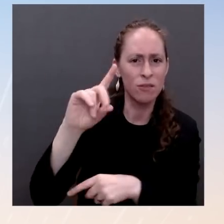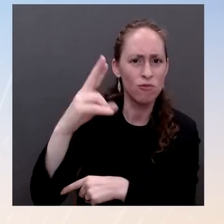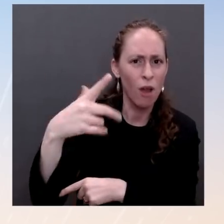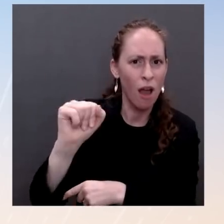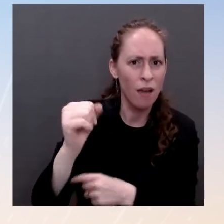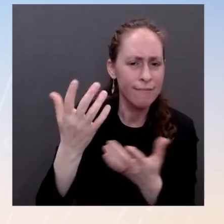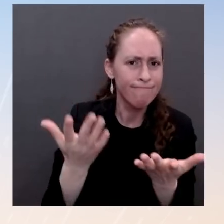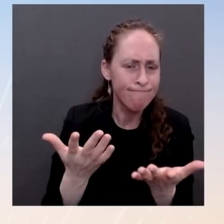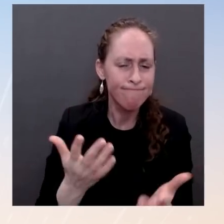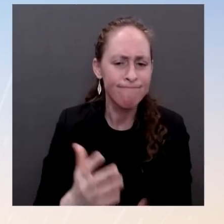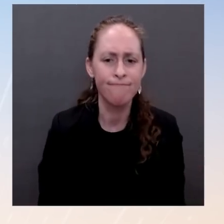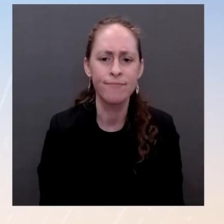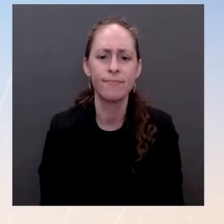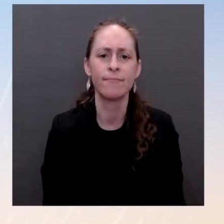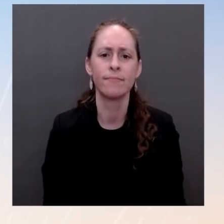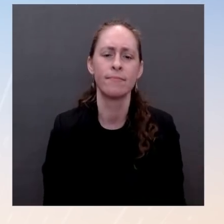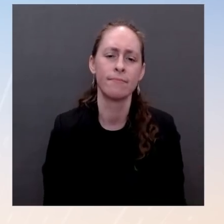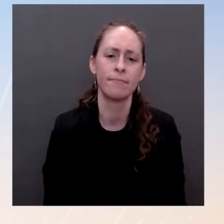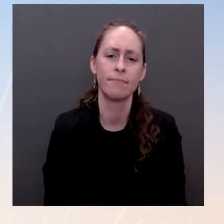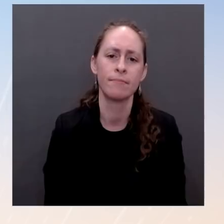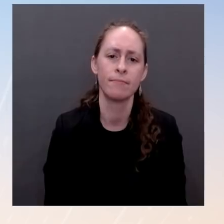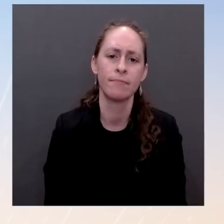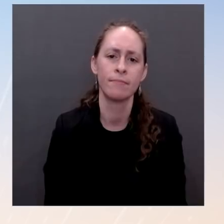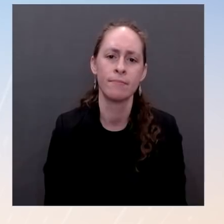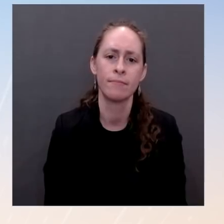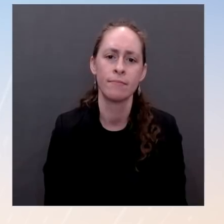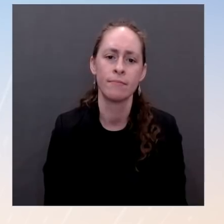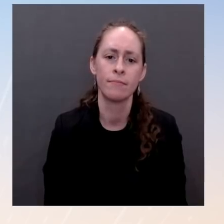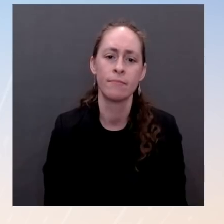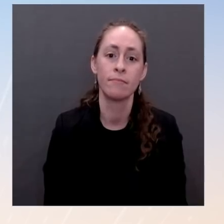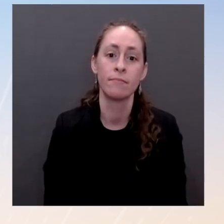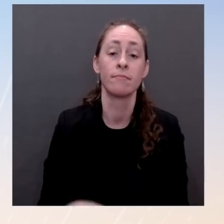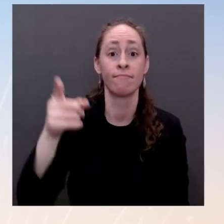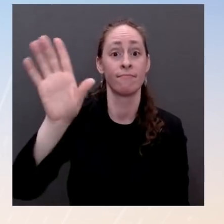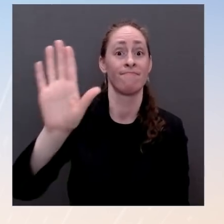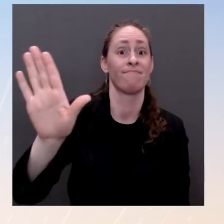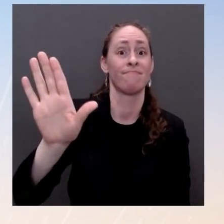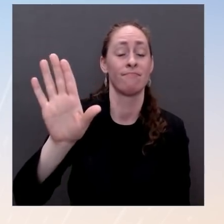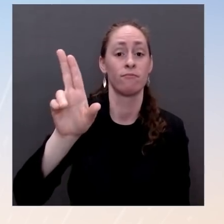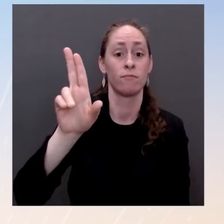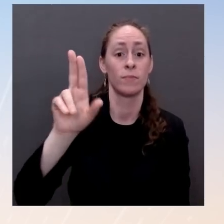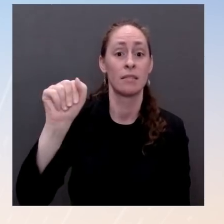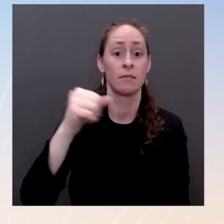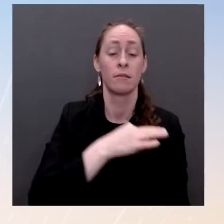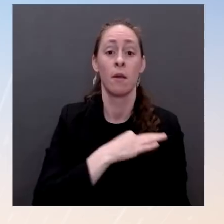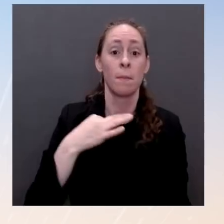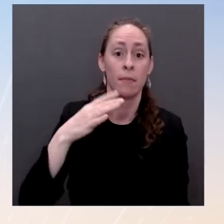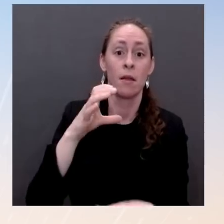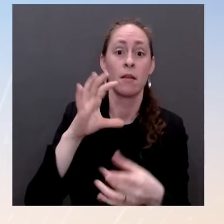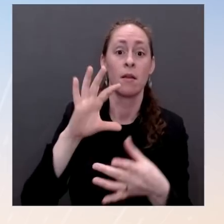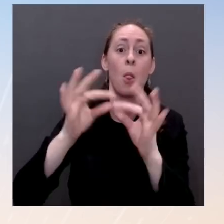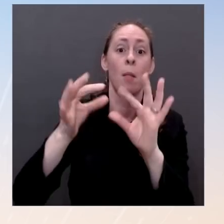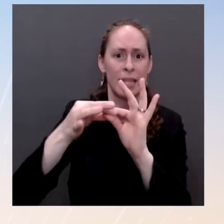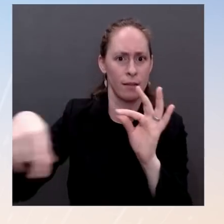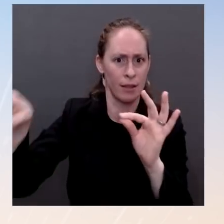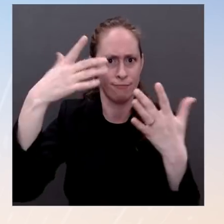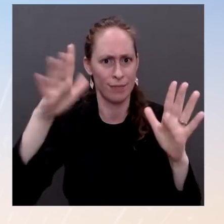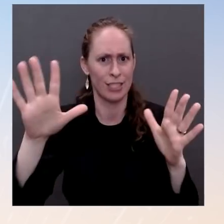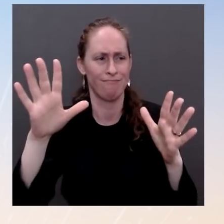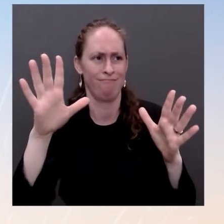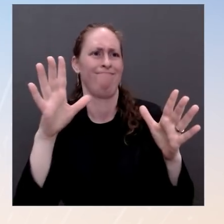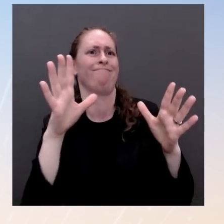the U.S. Olympic and Paralympic Committee, who opposed the decision made in Beijing, saying it, quote, appears to be another chapter in the systemic and